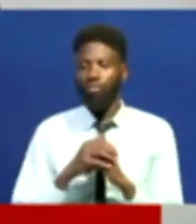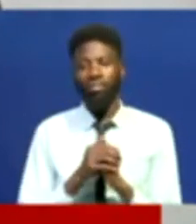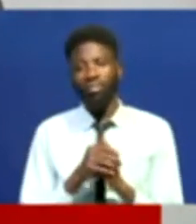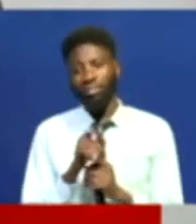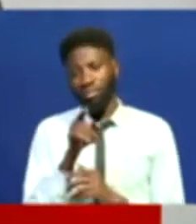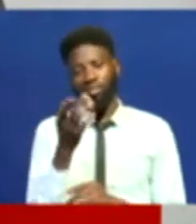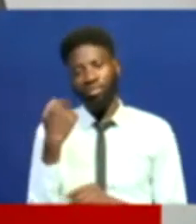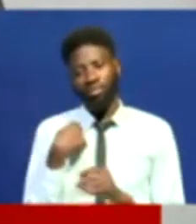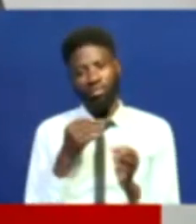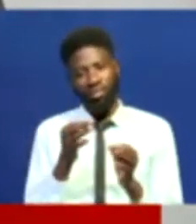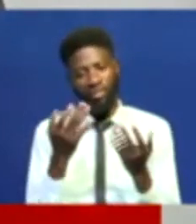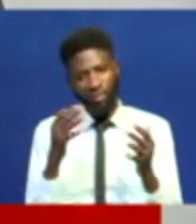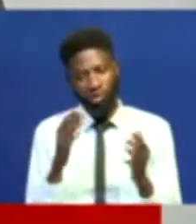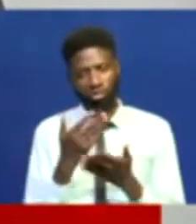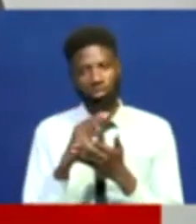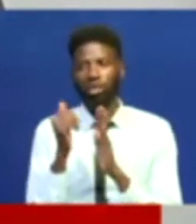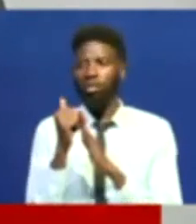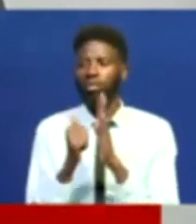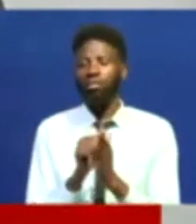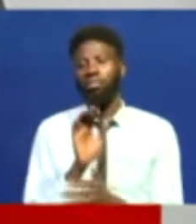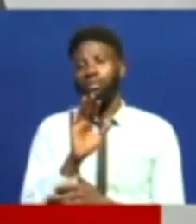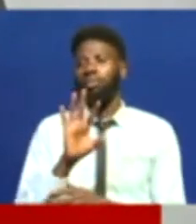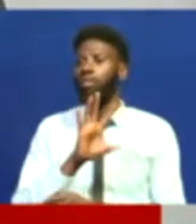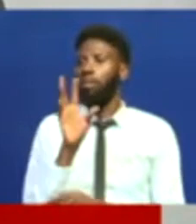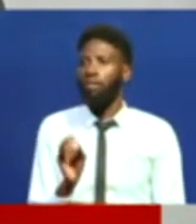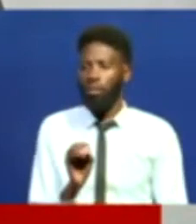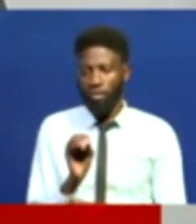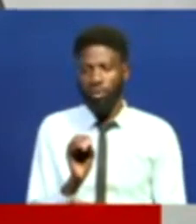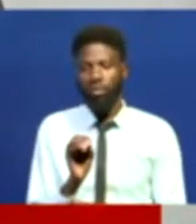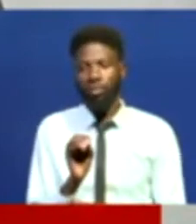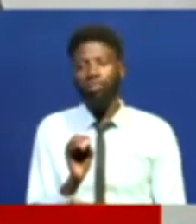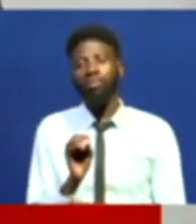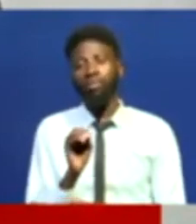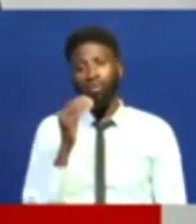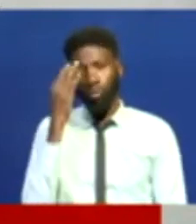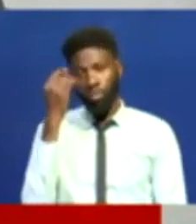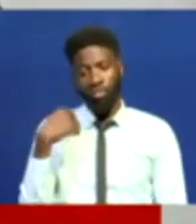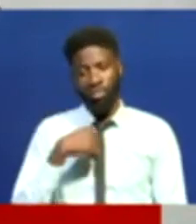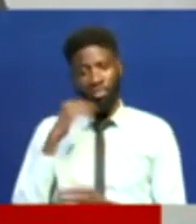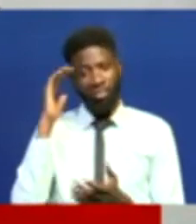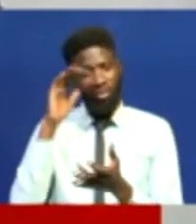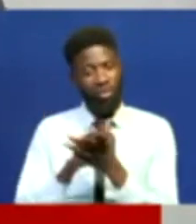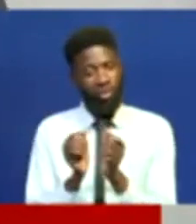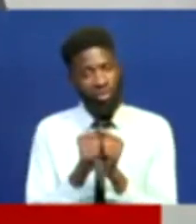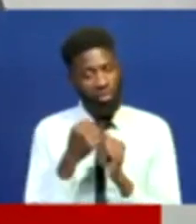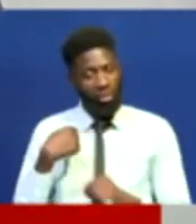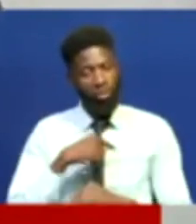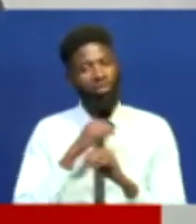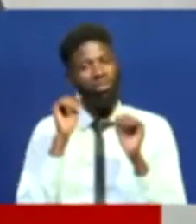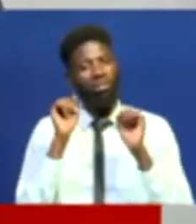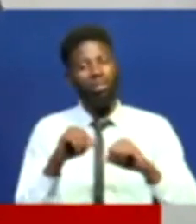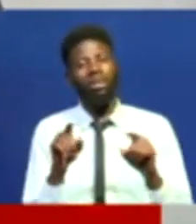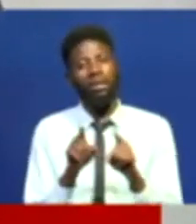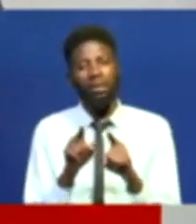what I've talked about, you know, a shared agenda for the African continent, mm-hmm. because we believe, you know, together we can be able to position